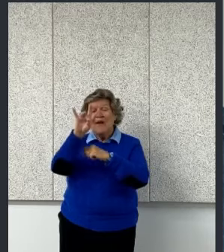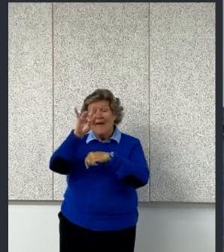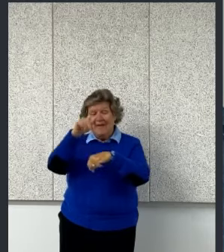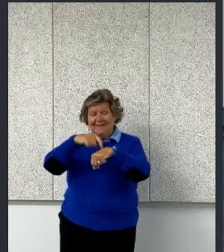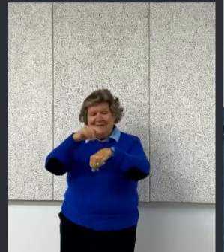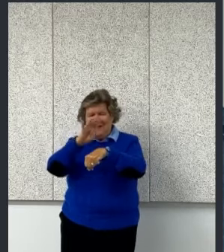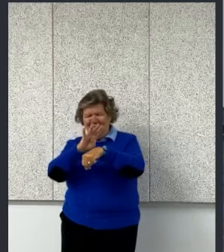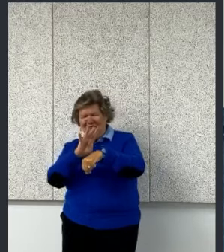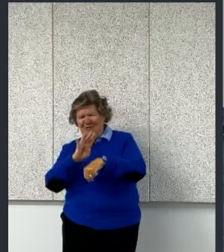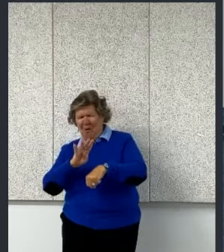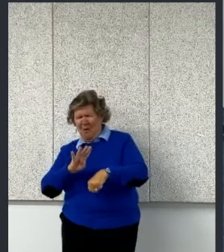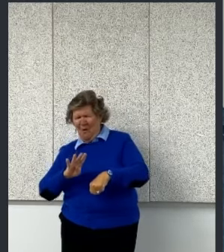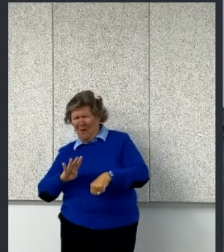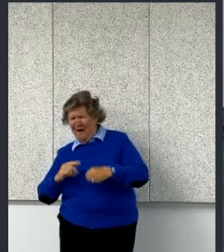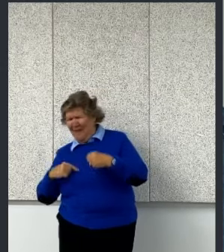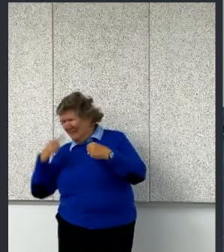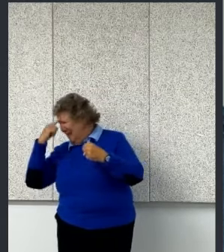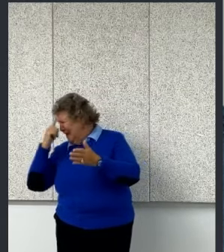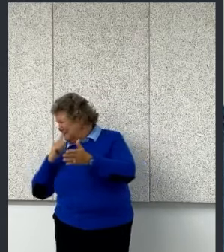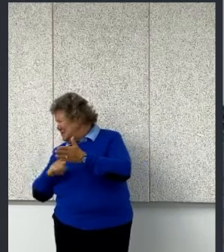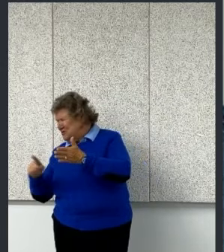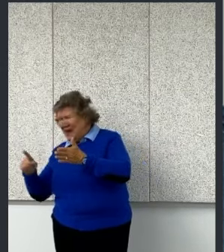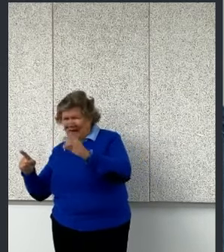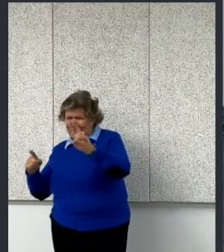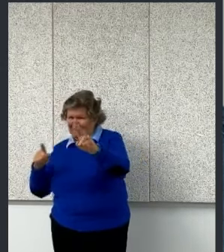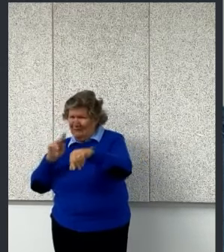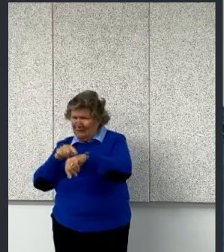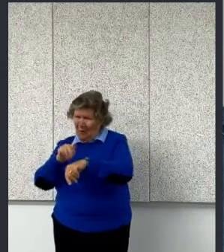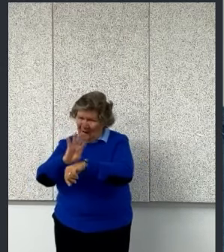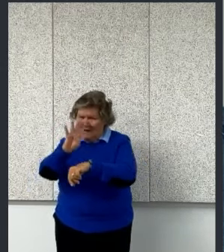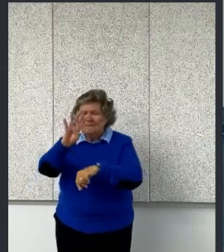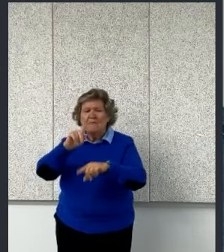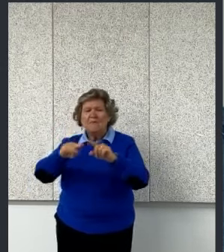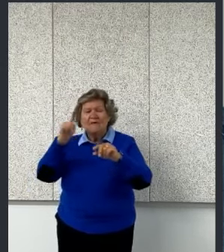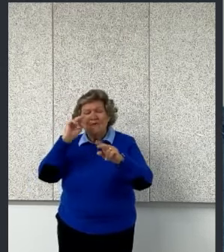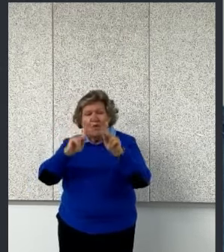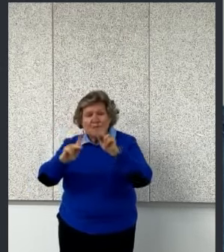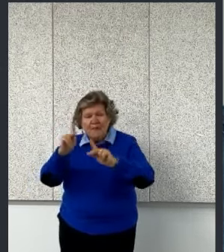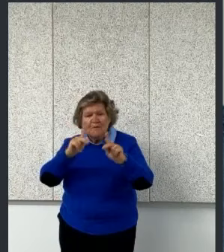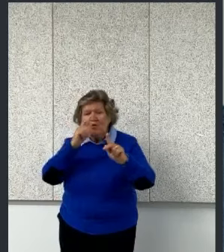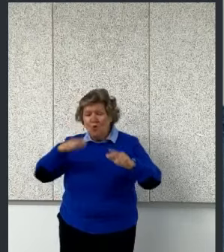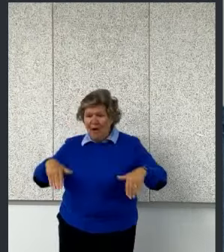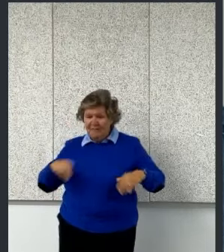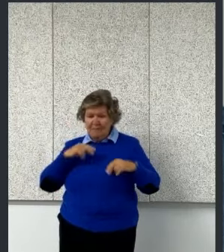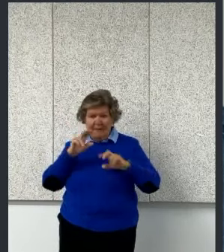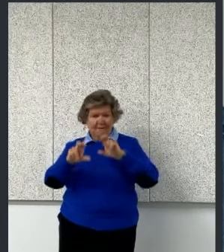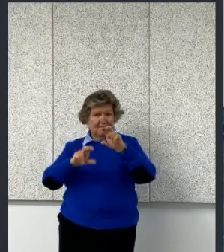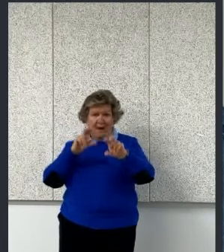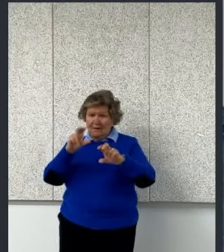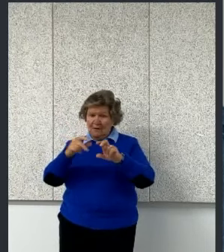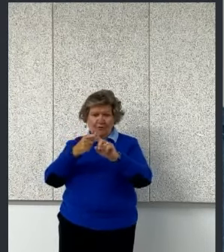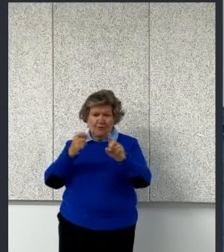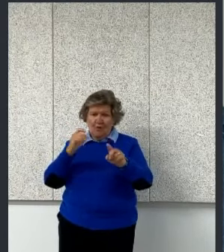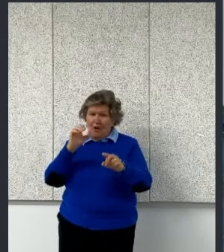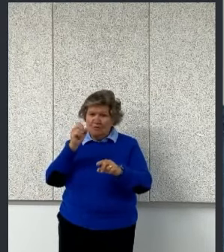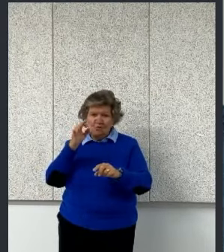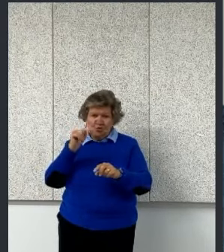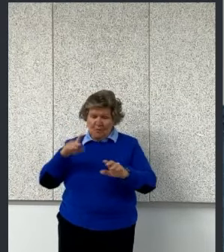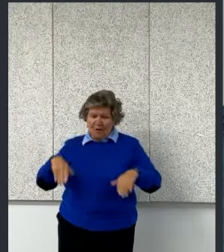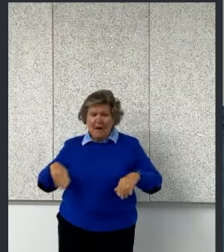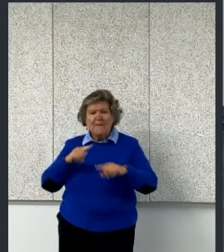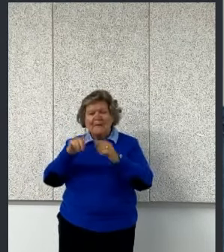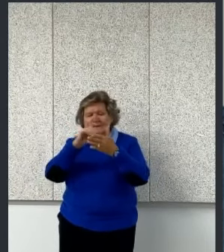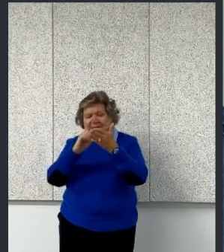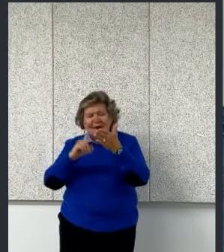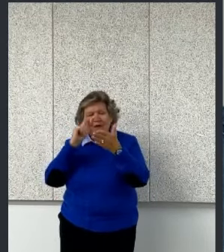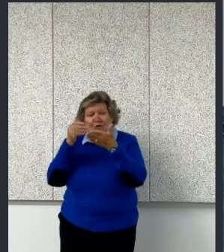p.m. Eastern time. You can sign up on our website. But it's for people who haven't been funded by Schubert yet, but it's also designed for new